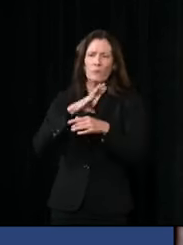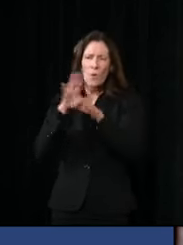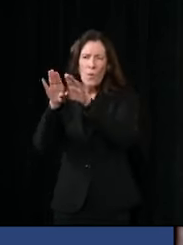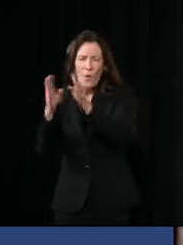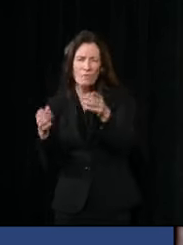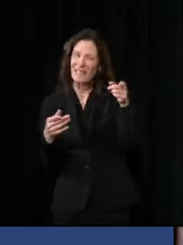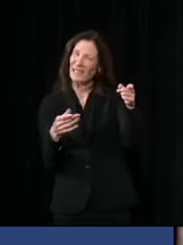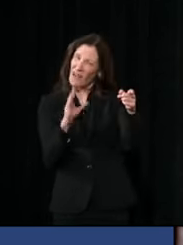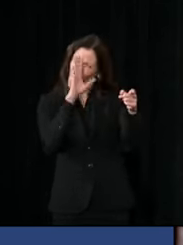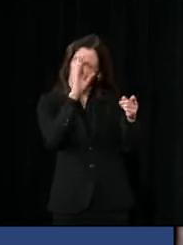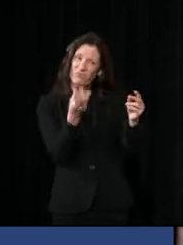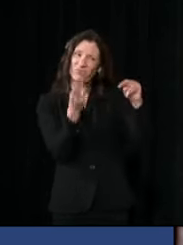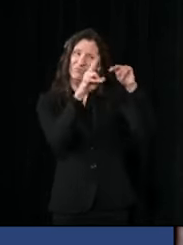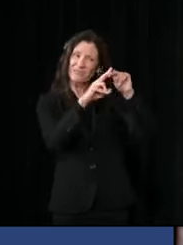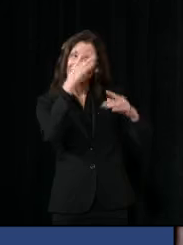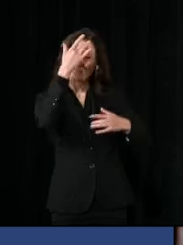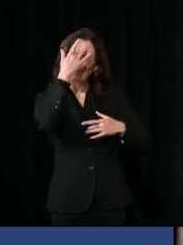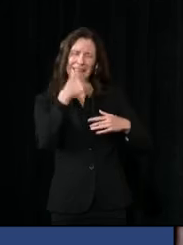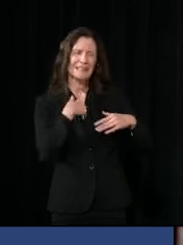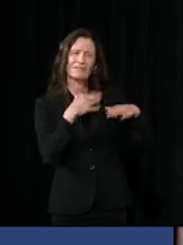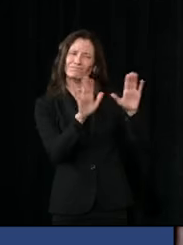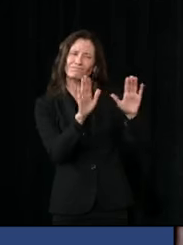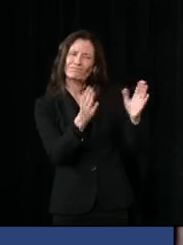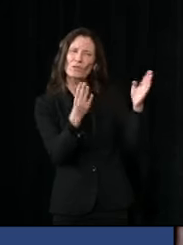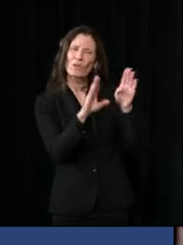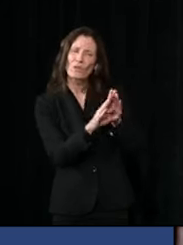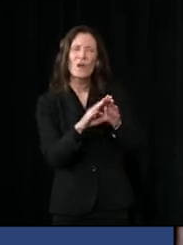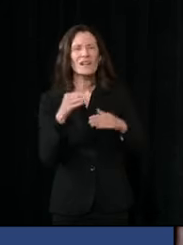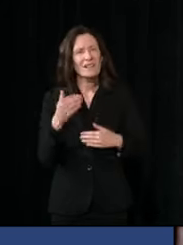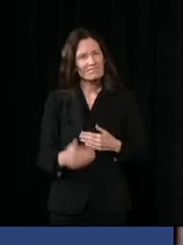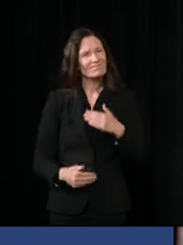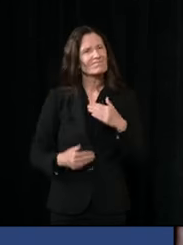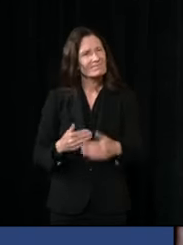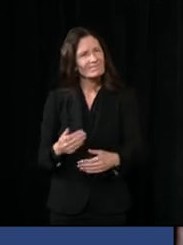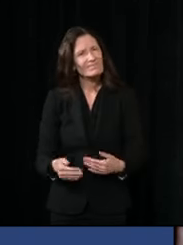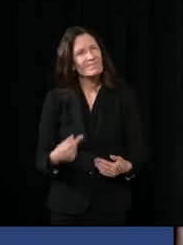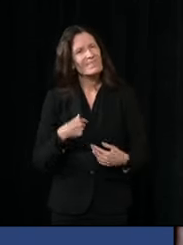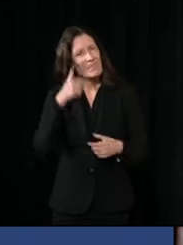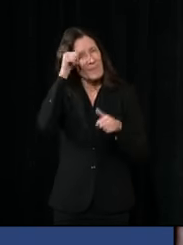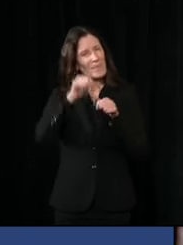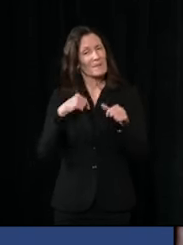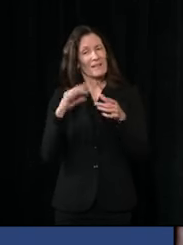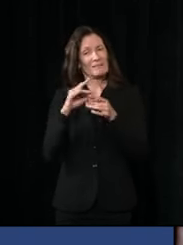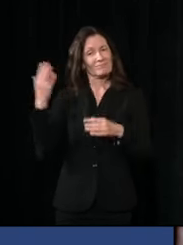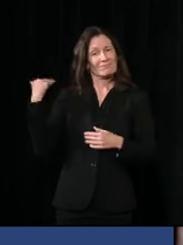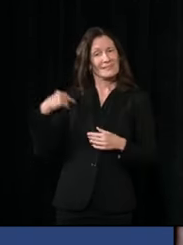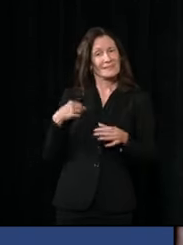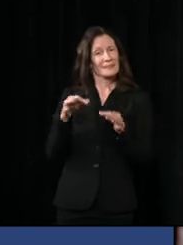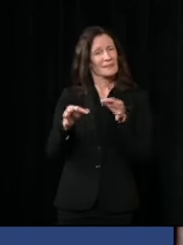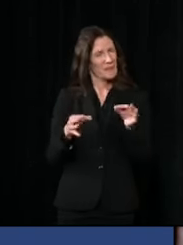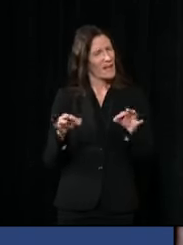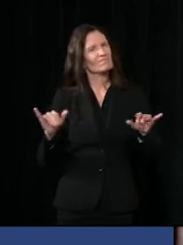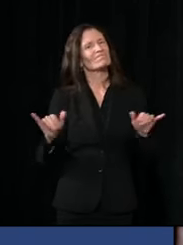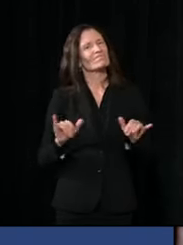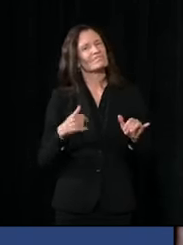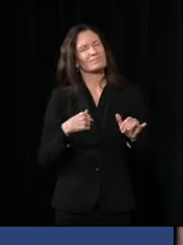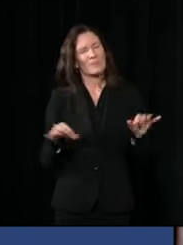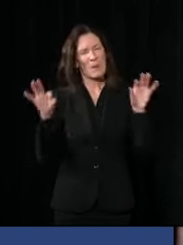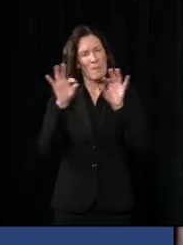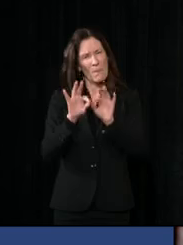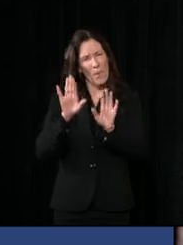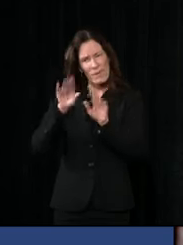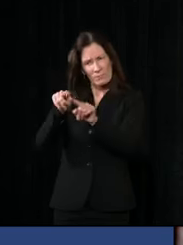I said earlier, in a measured, evidence-based way, and we will do that. And in the meantime, I think we have